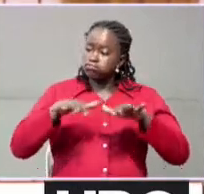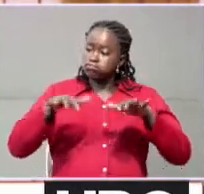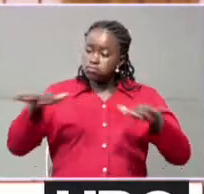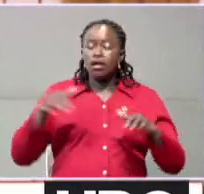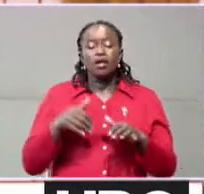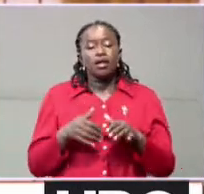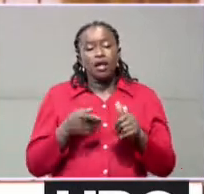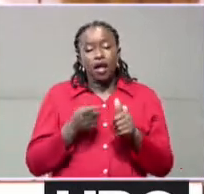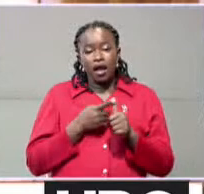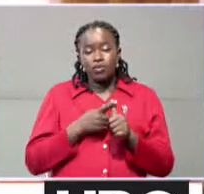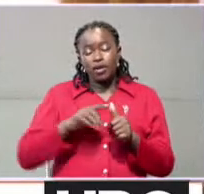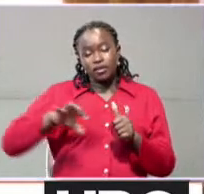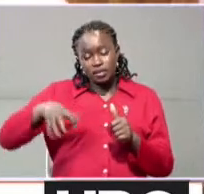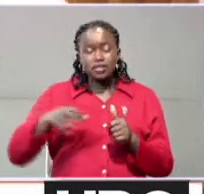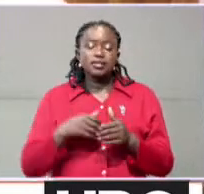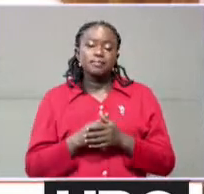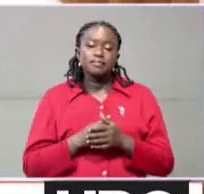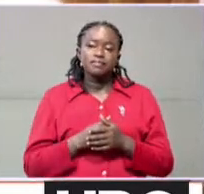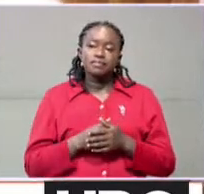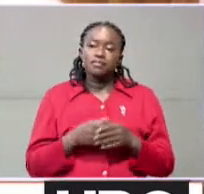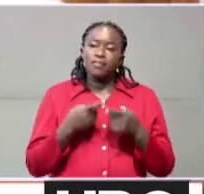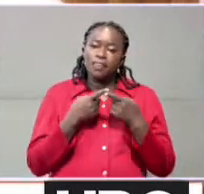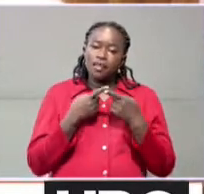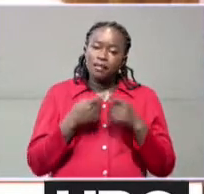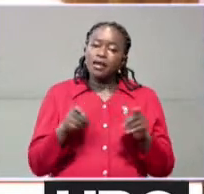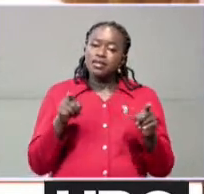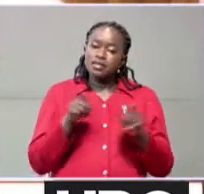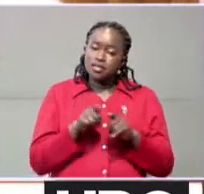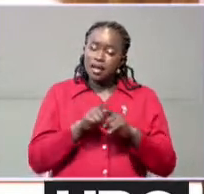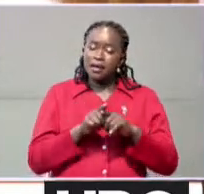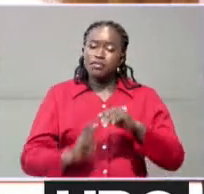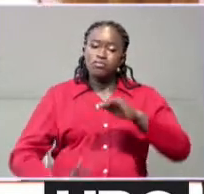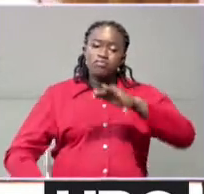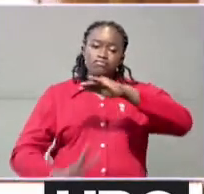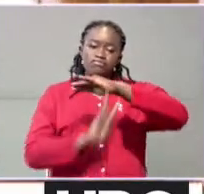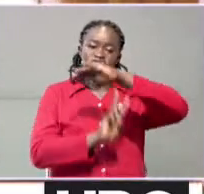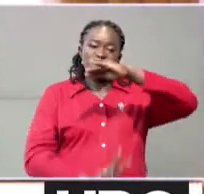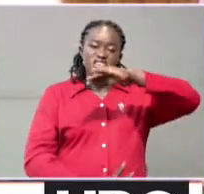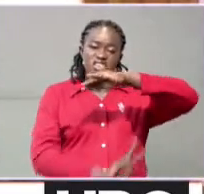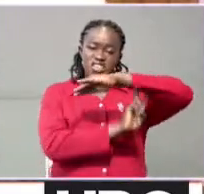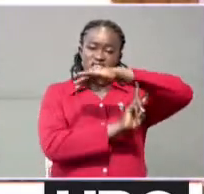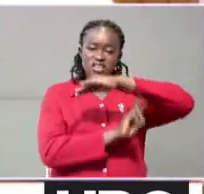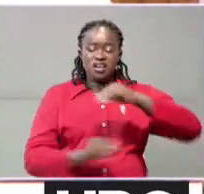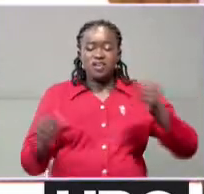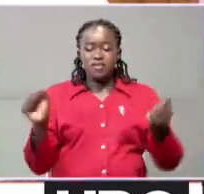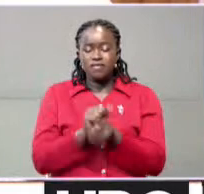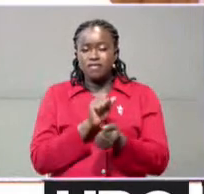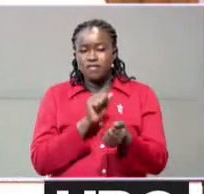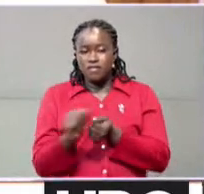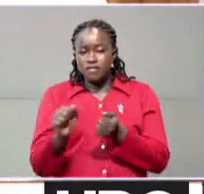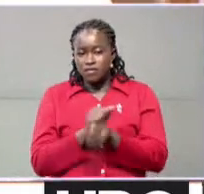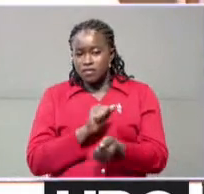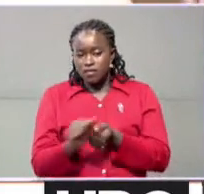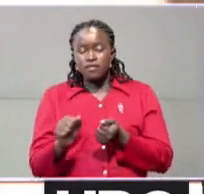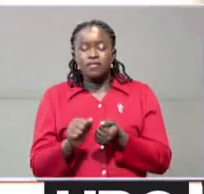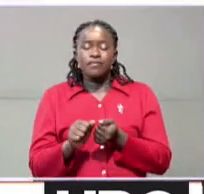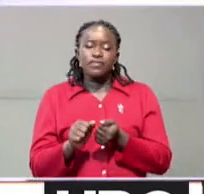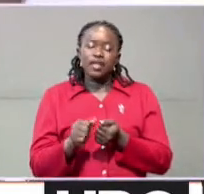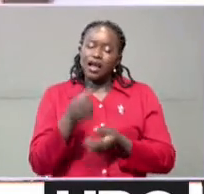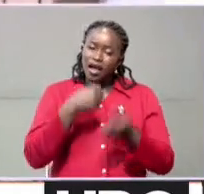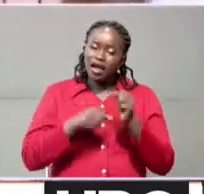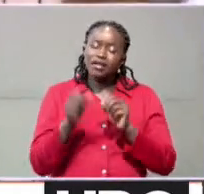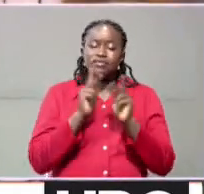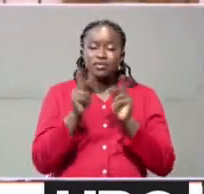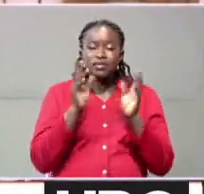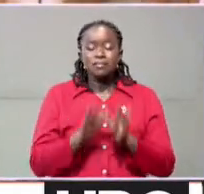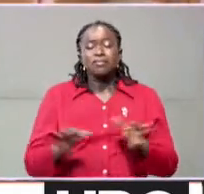city but also the bridge which has been washed away plays a key role in